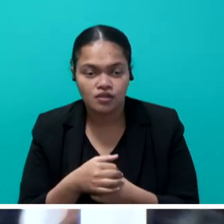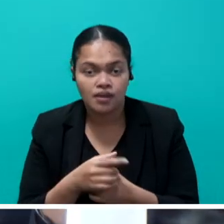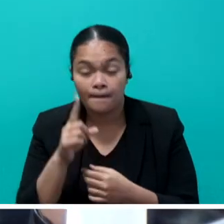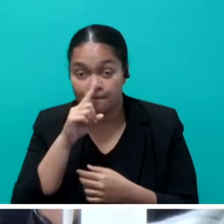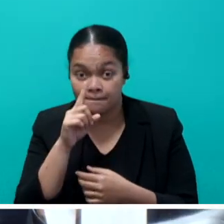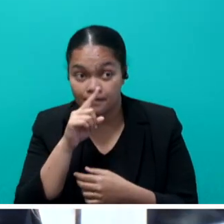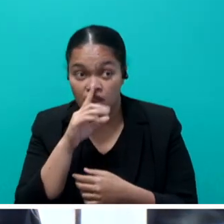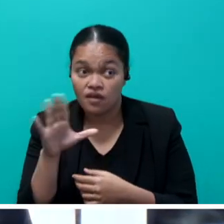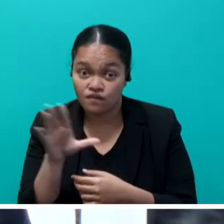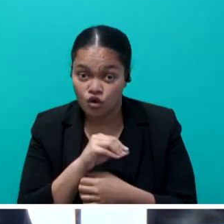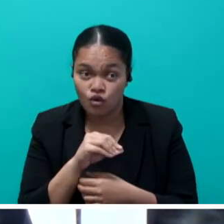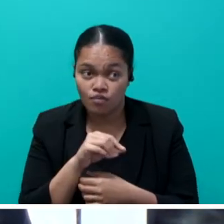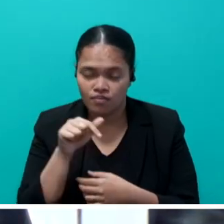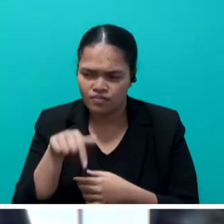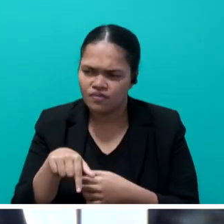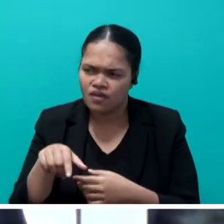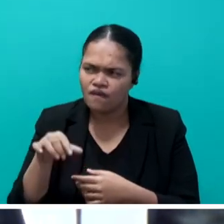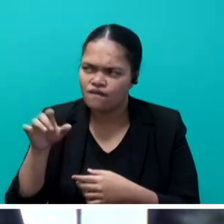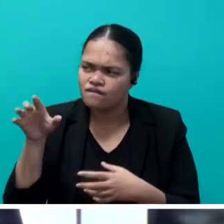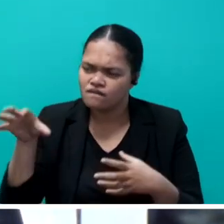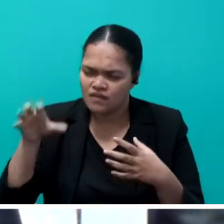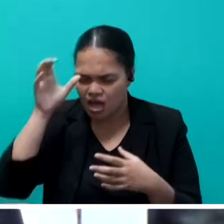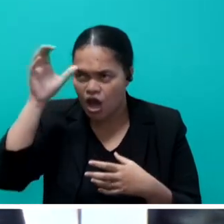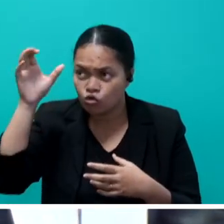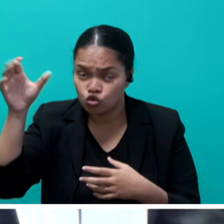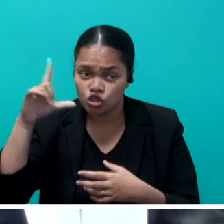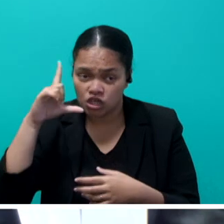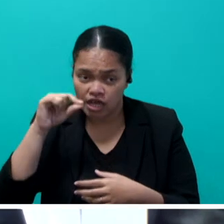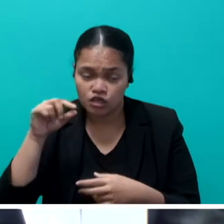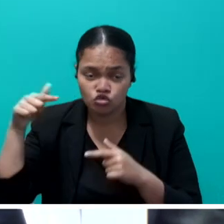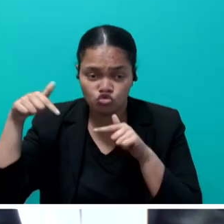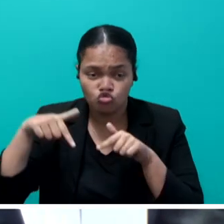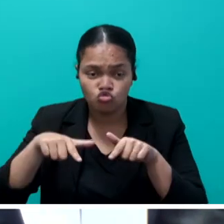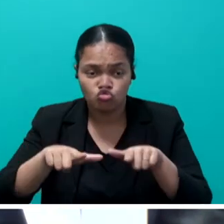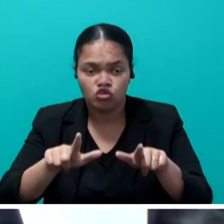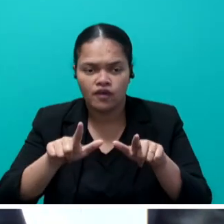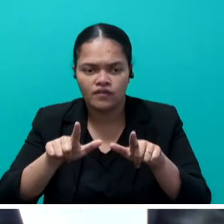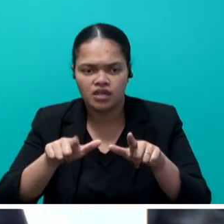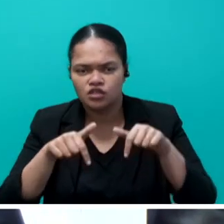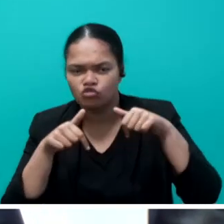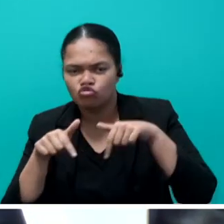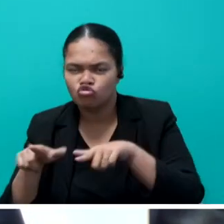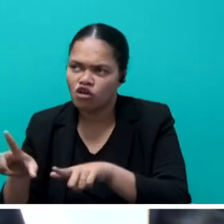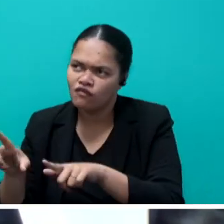people from within the forum island countries can travel to each other's countries.